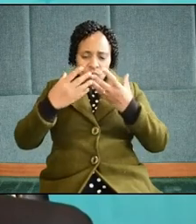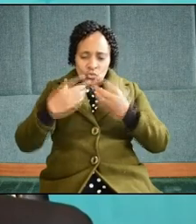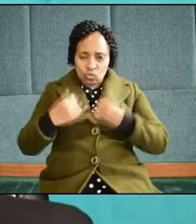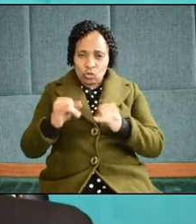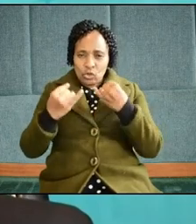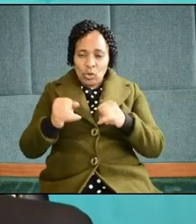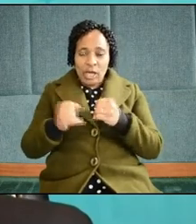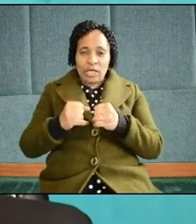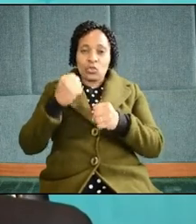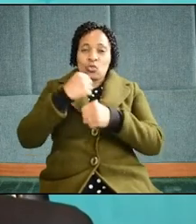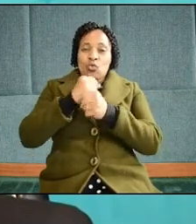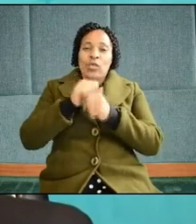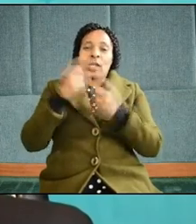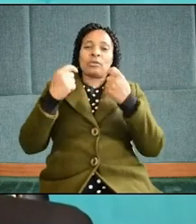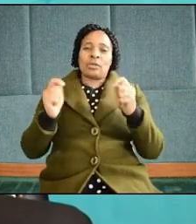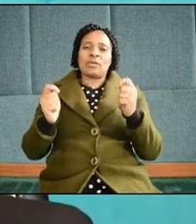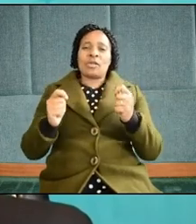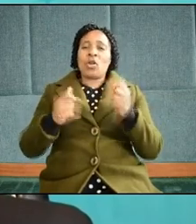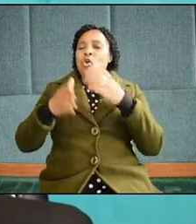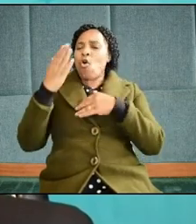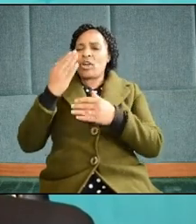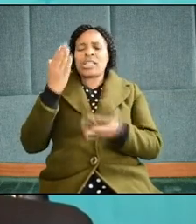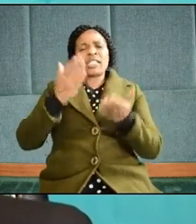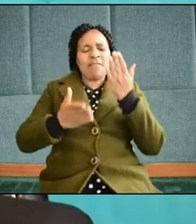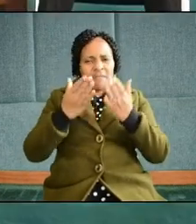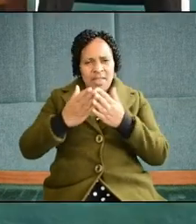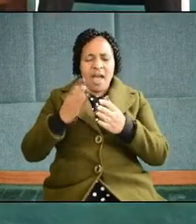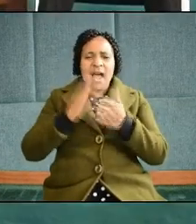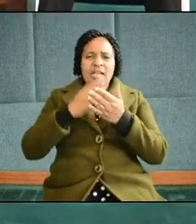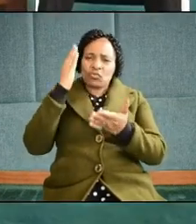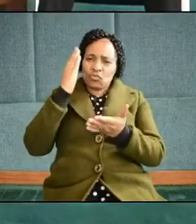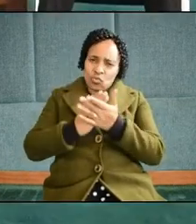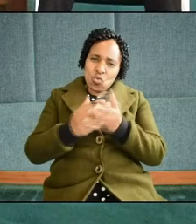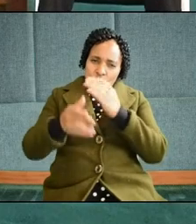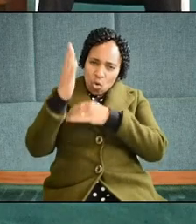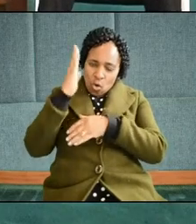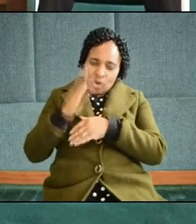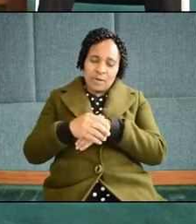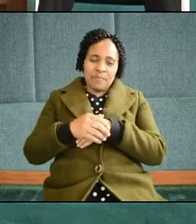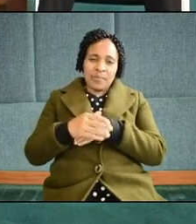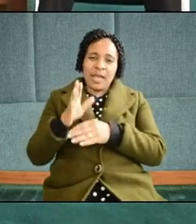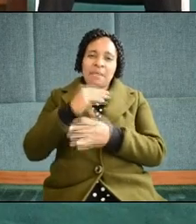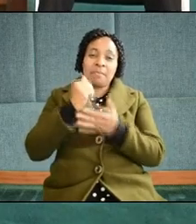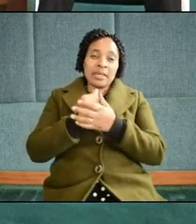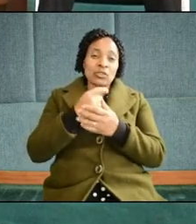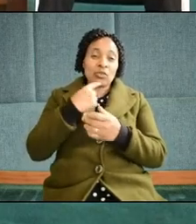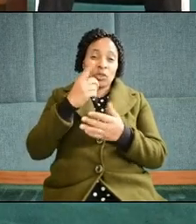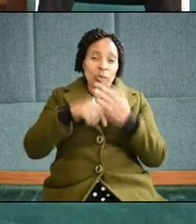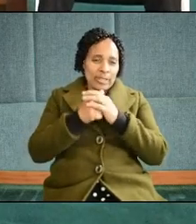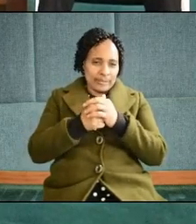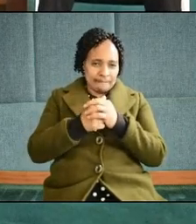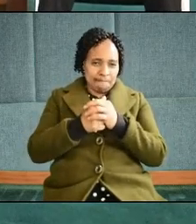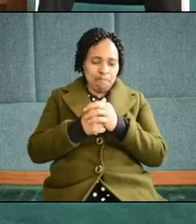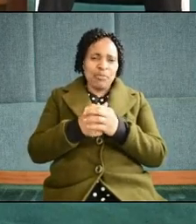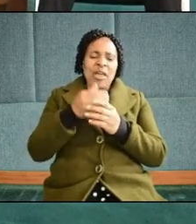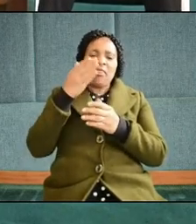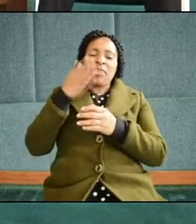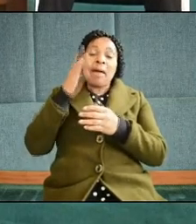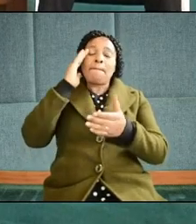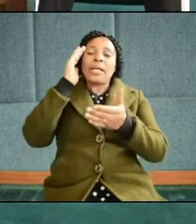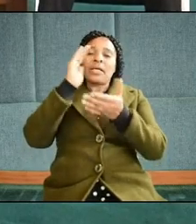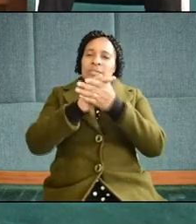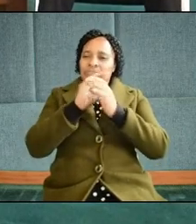wanted to be fair because he's a just and fair God. Amen. And also just to say that their